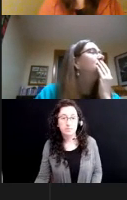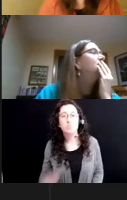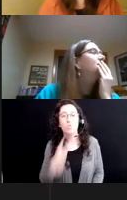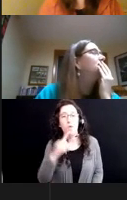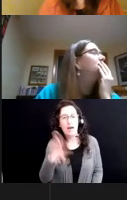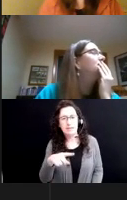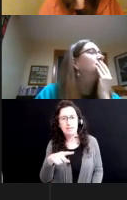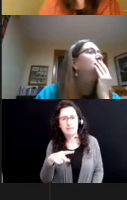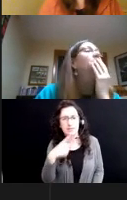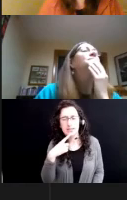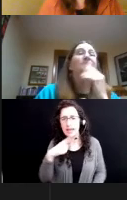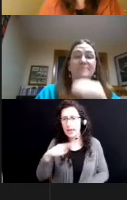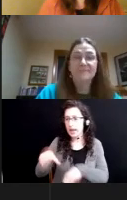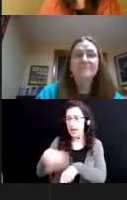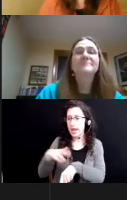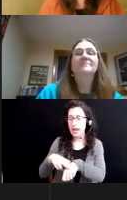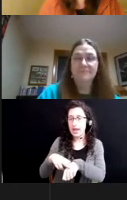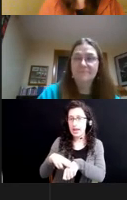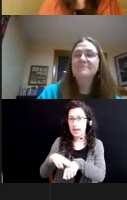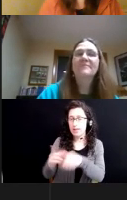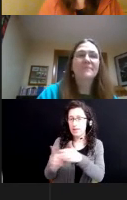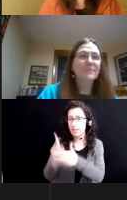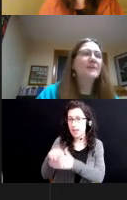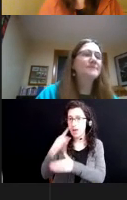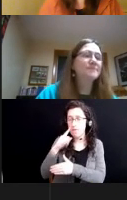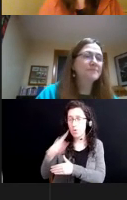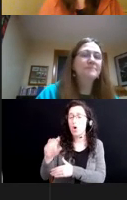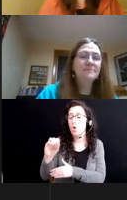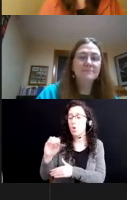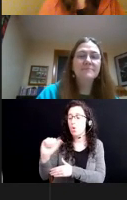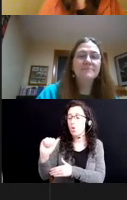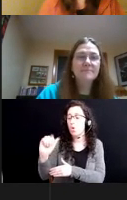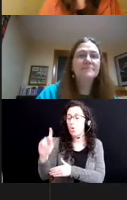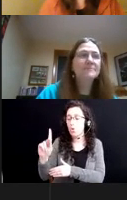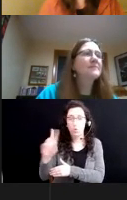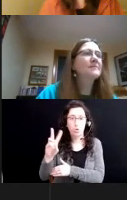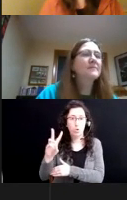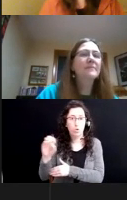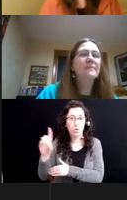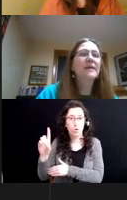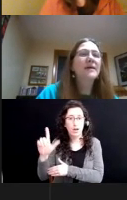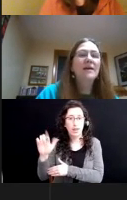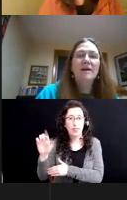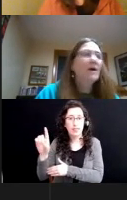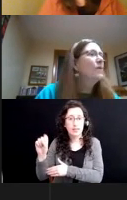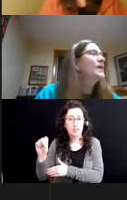about native grasses for oak woodlands, for folks that are restoring oak woodlands and folks that might be grazing in their oak woodlands.